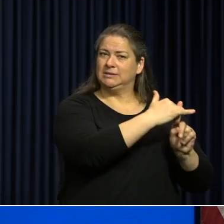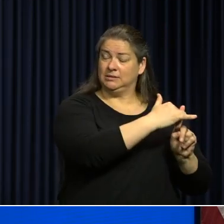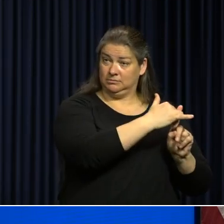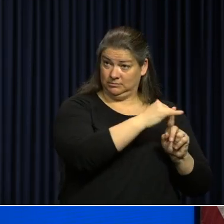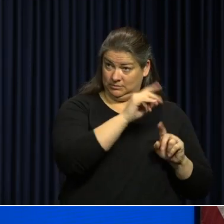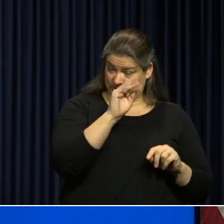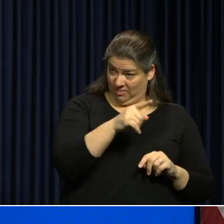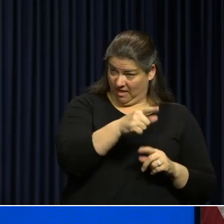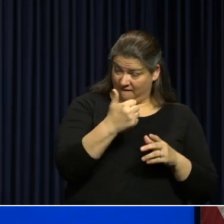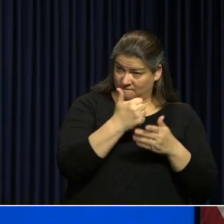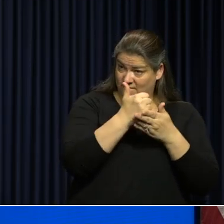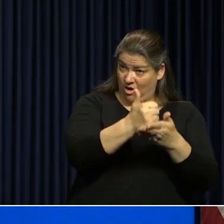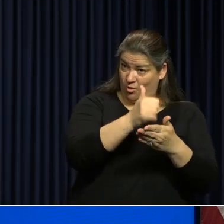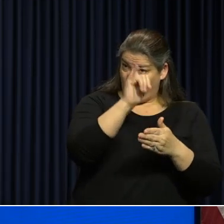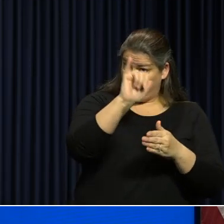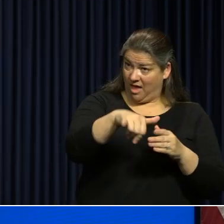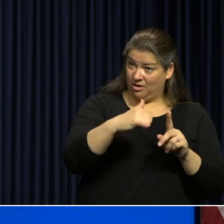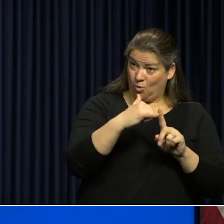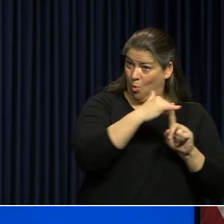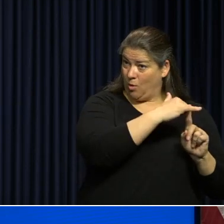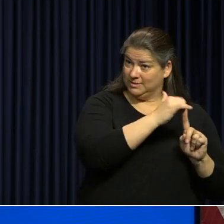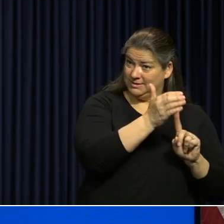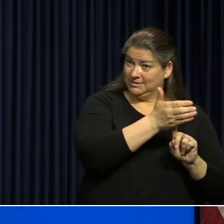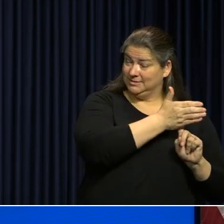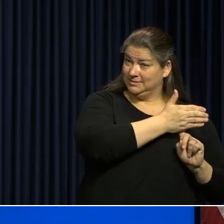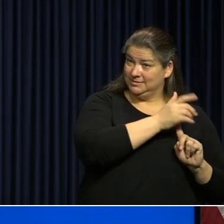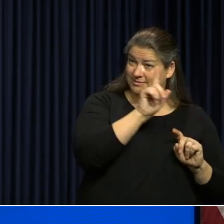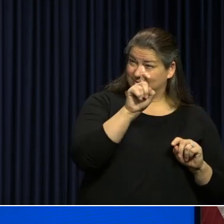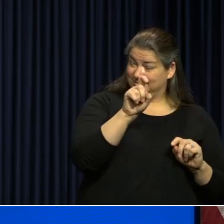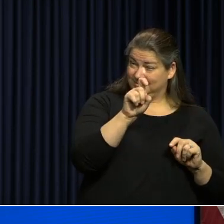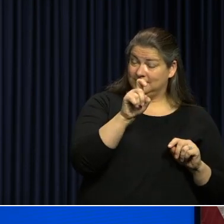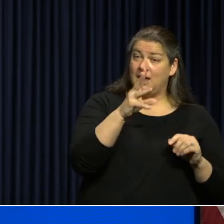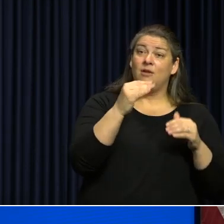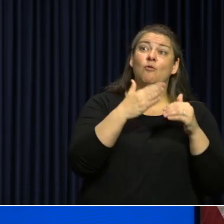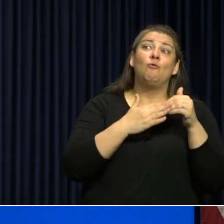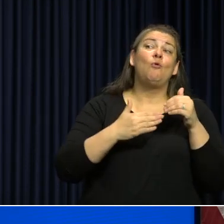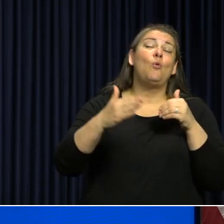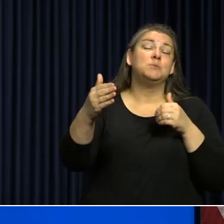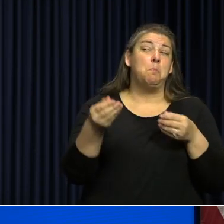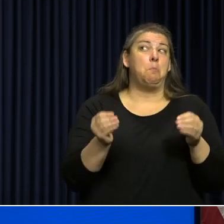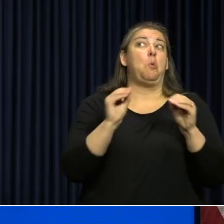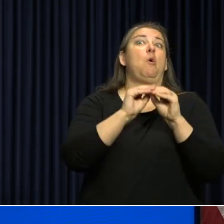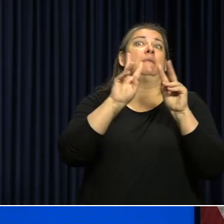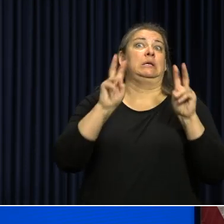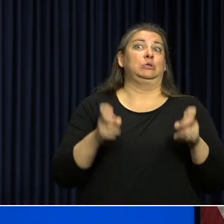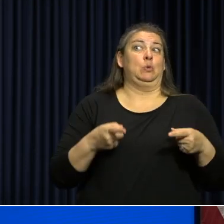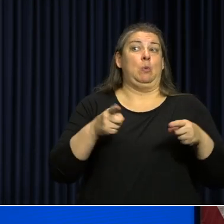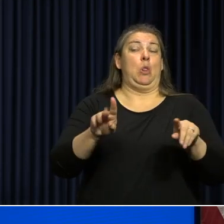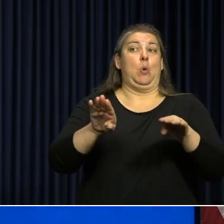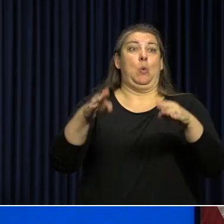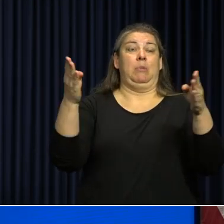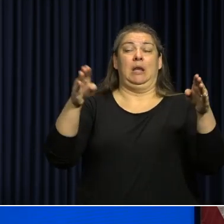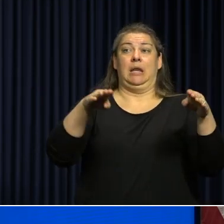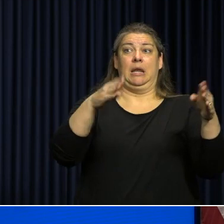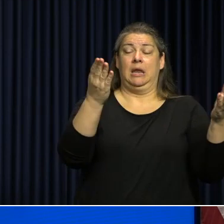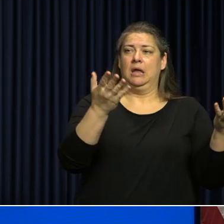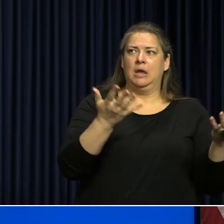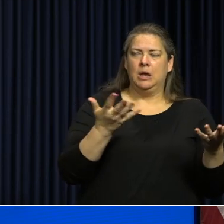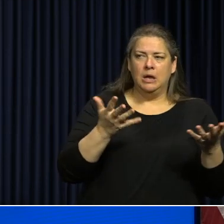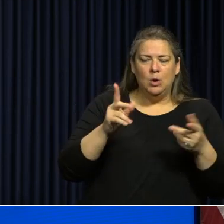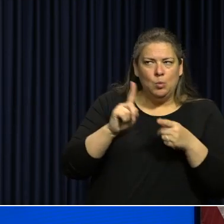people followed those quarantines? And moving forward, this is probably going to become more of an issue as more things open. What is the